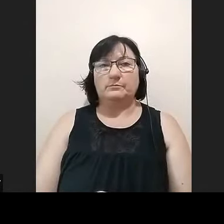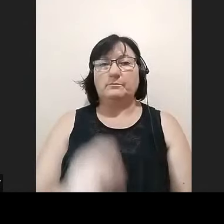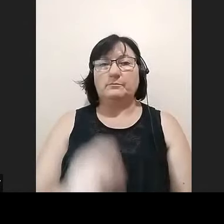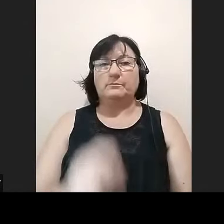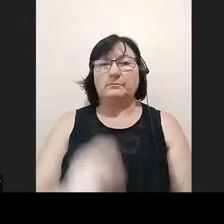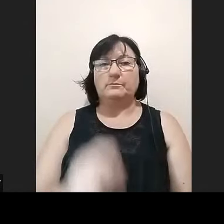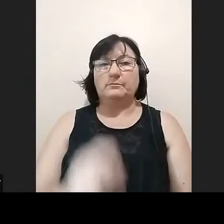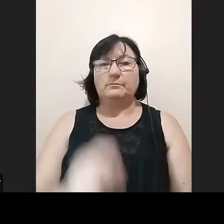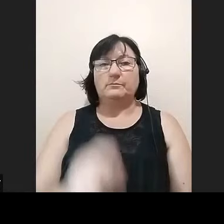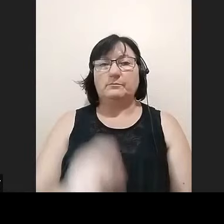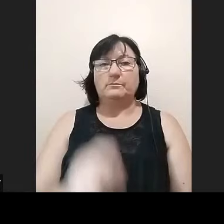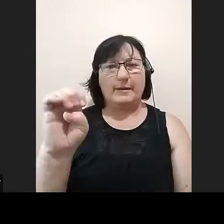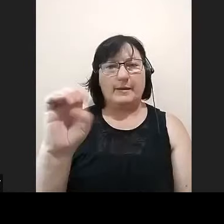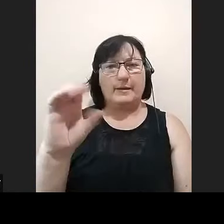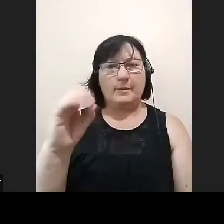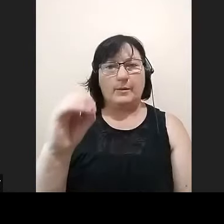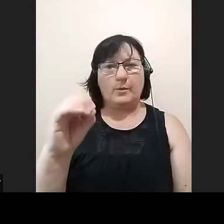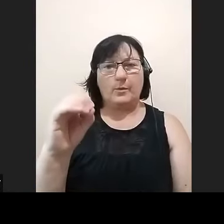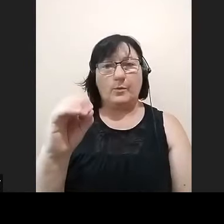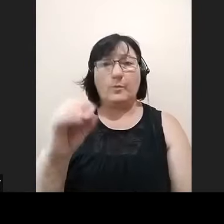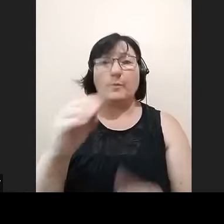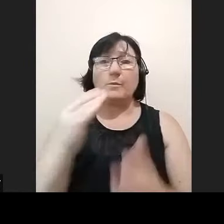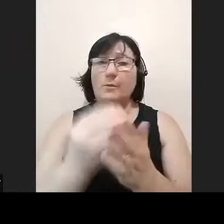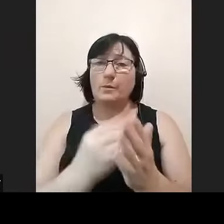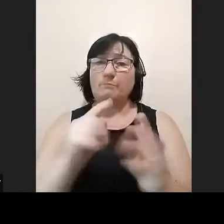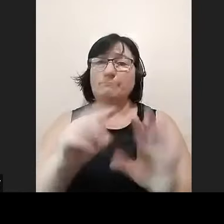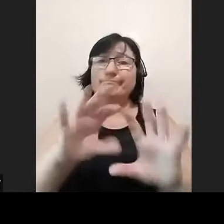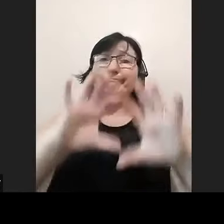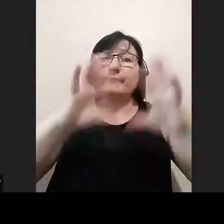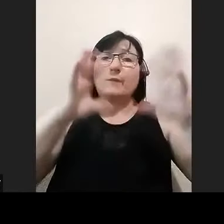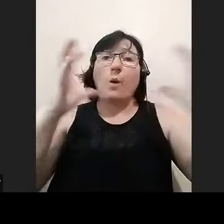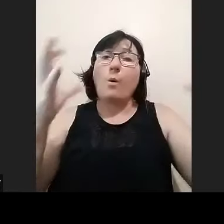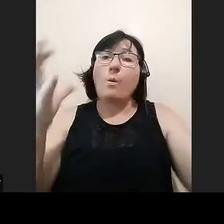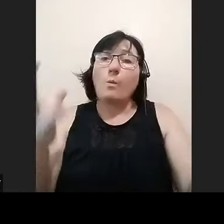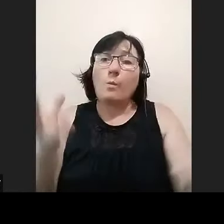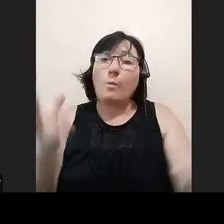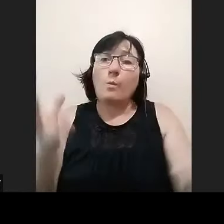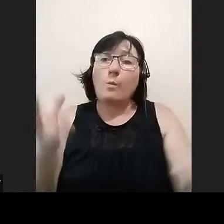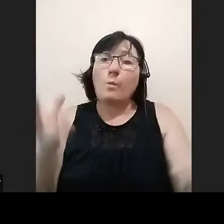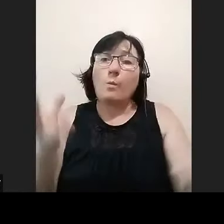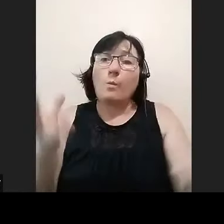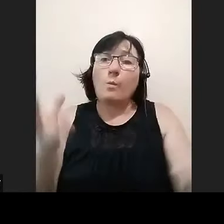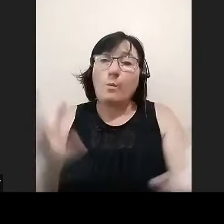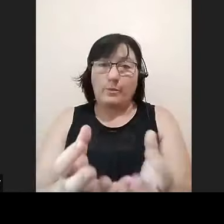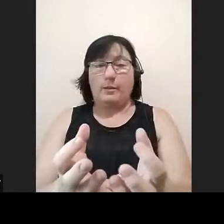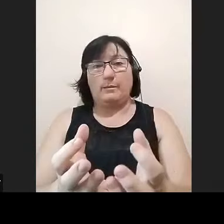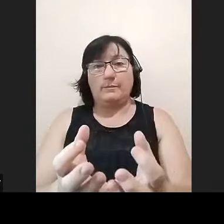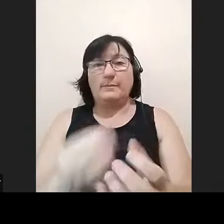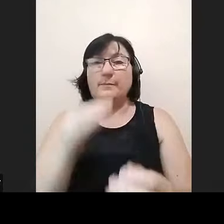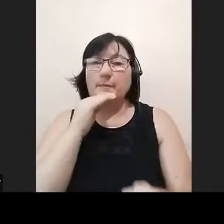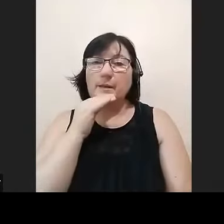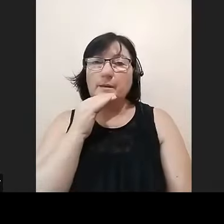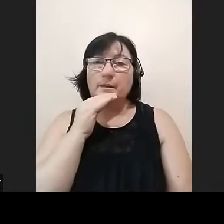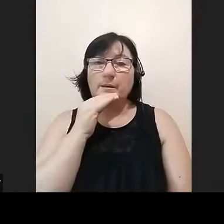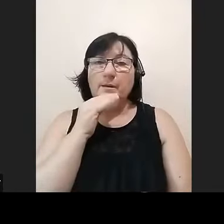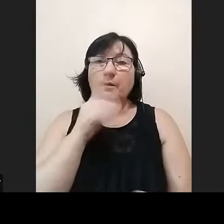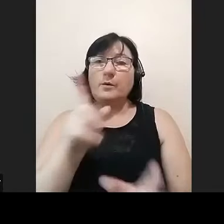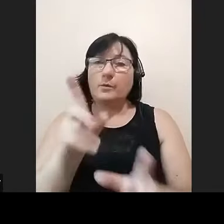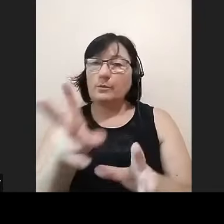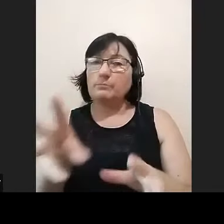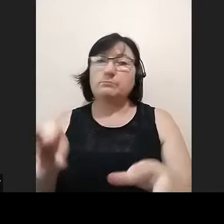global program that ensures that you become a global trader or a